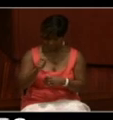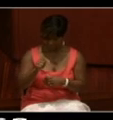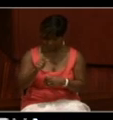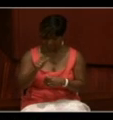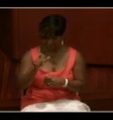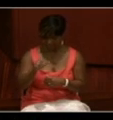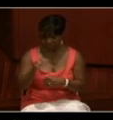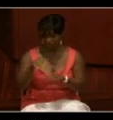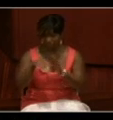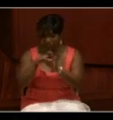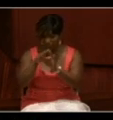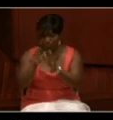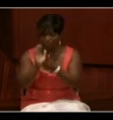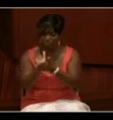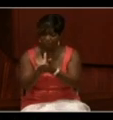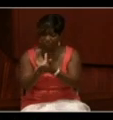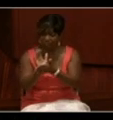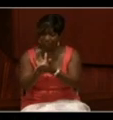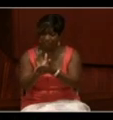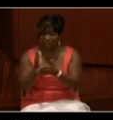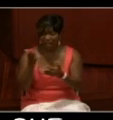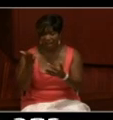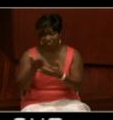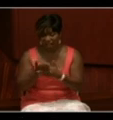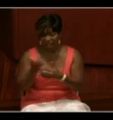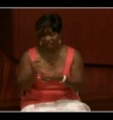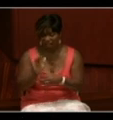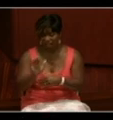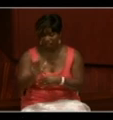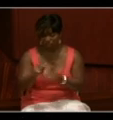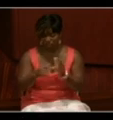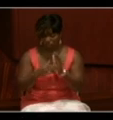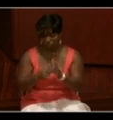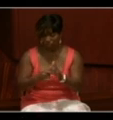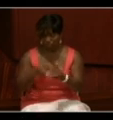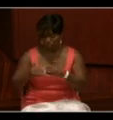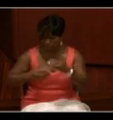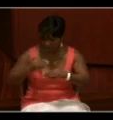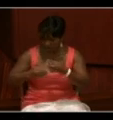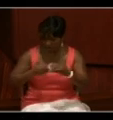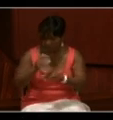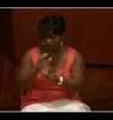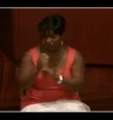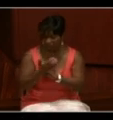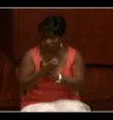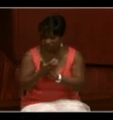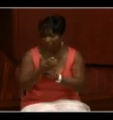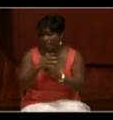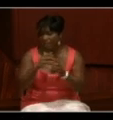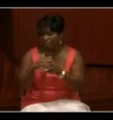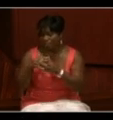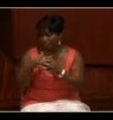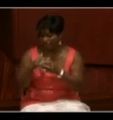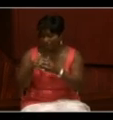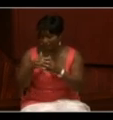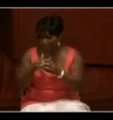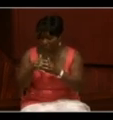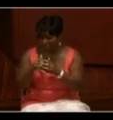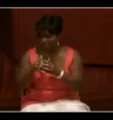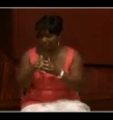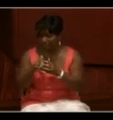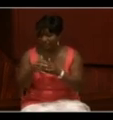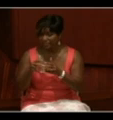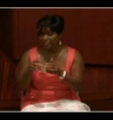movie. Files like hers can show the process of acculturation and Americanization, as well as how